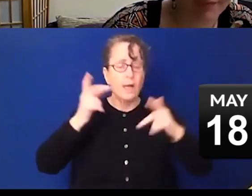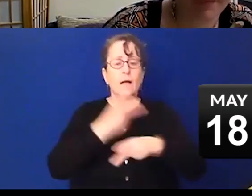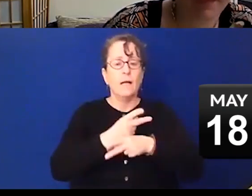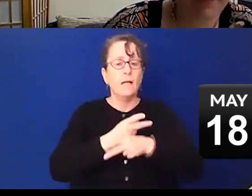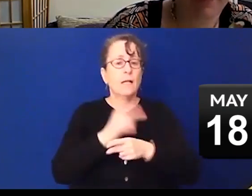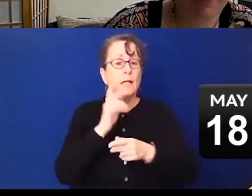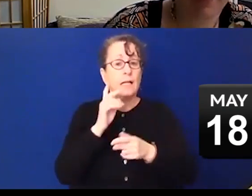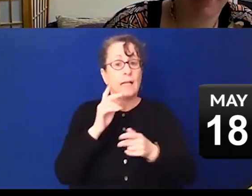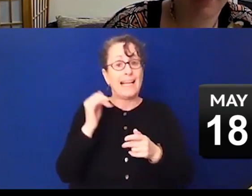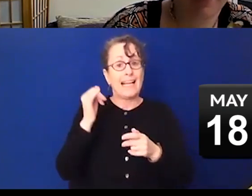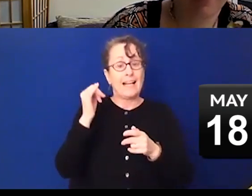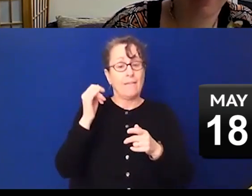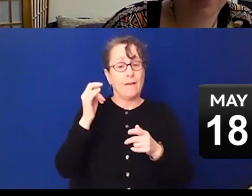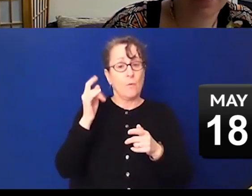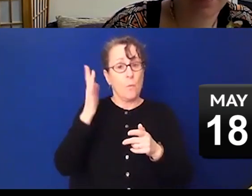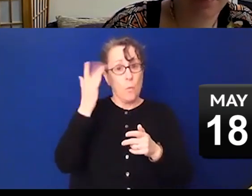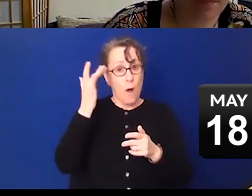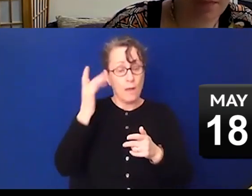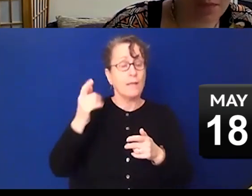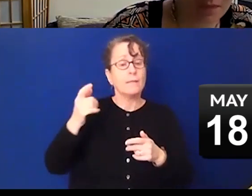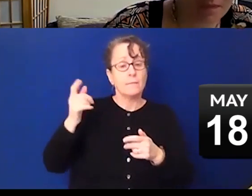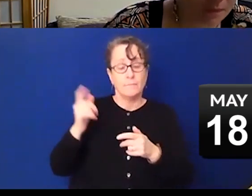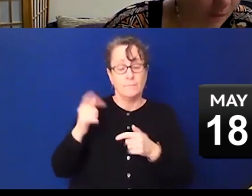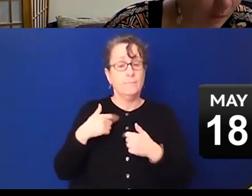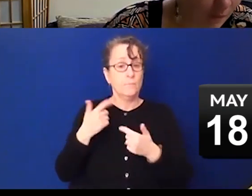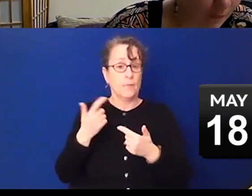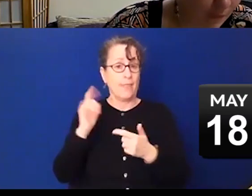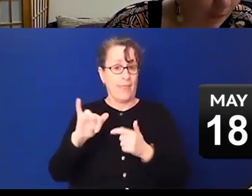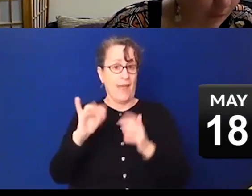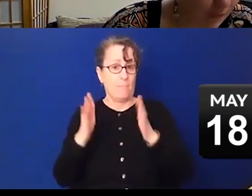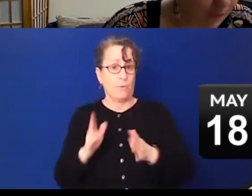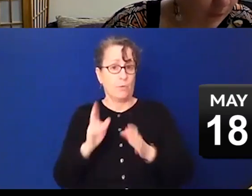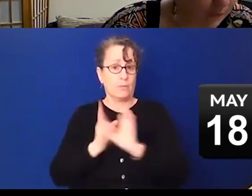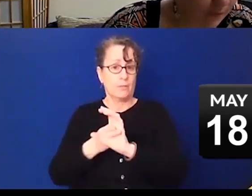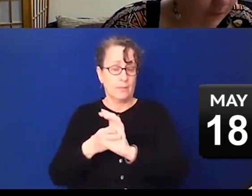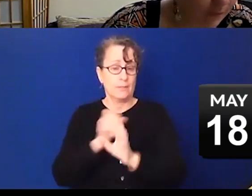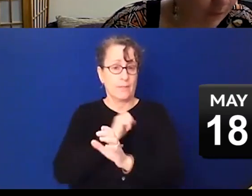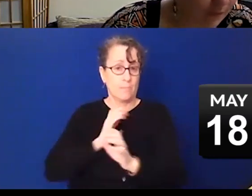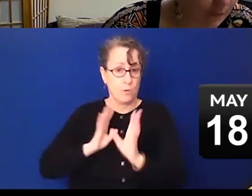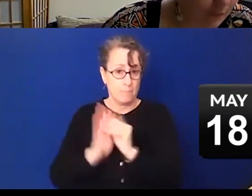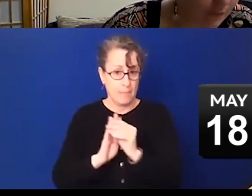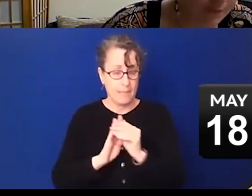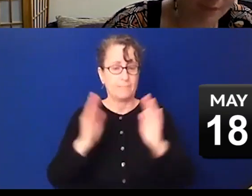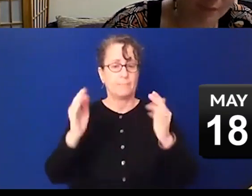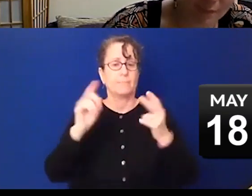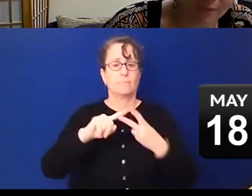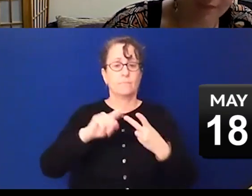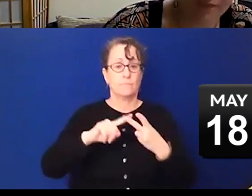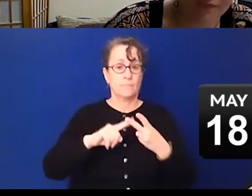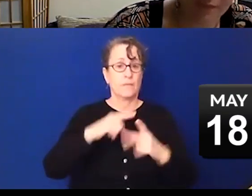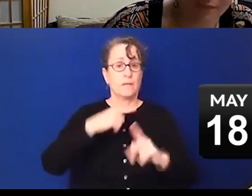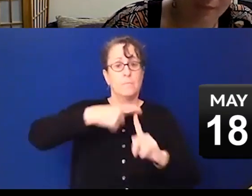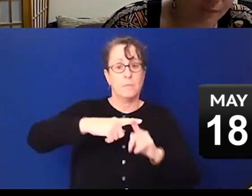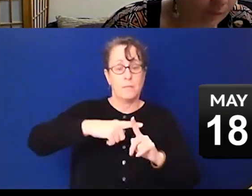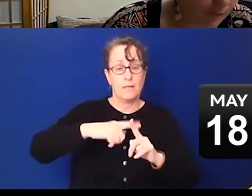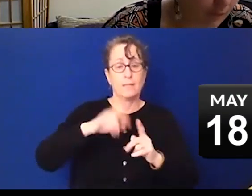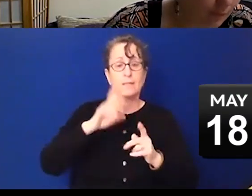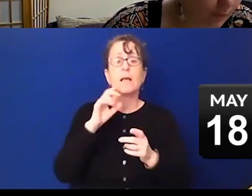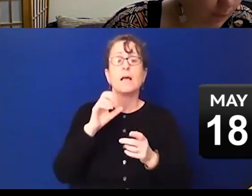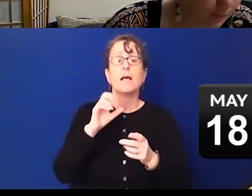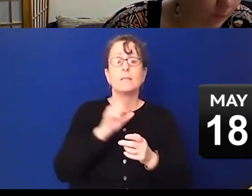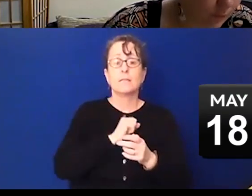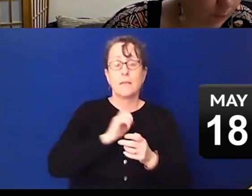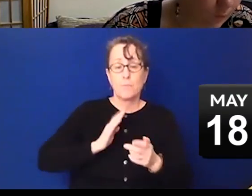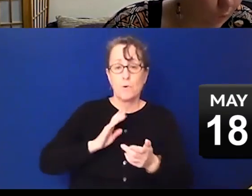Do you want me to do the next one as well? Yeah, you might as well. Okay. I further move to approve having the select board stipend and dependent